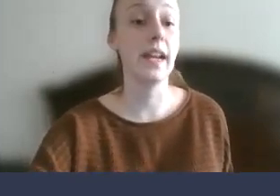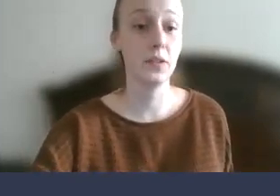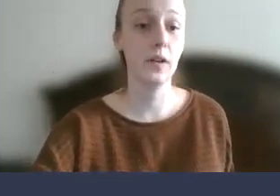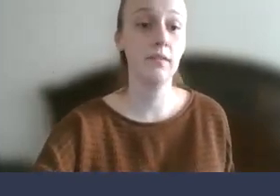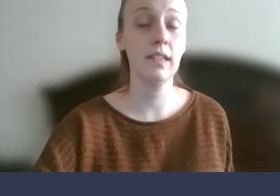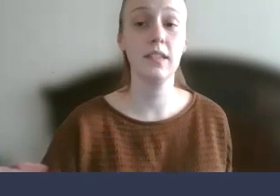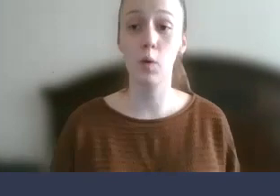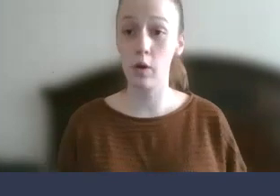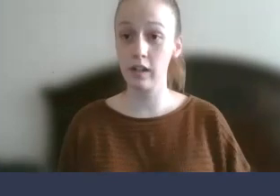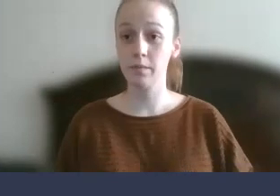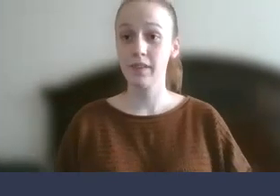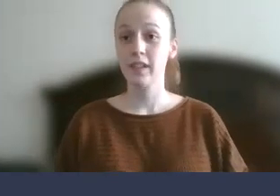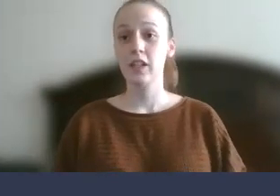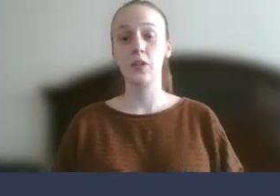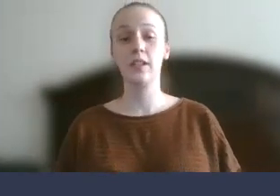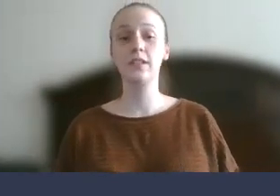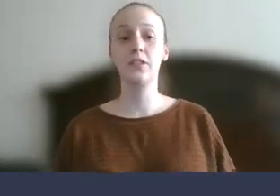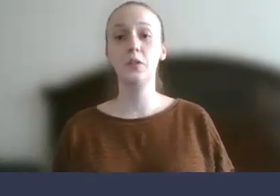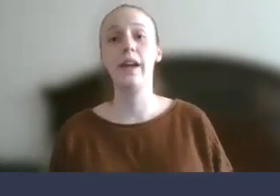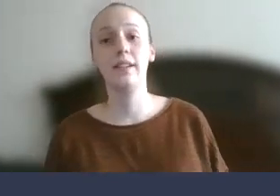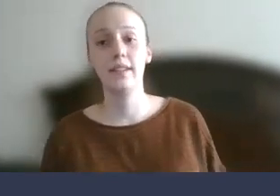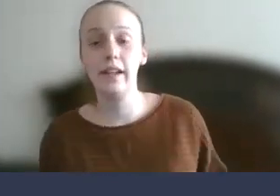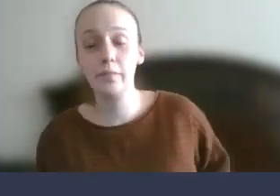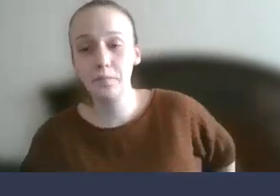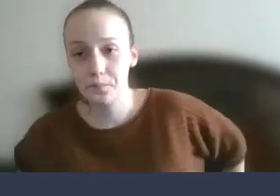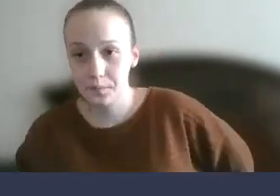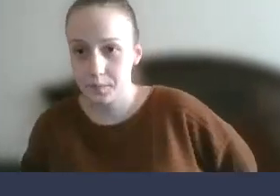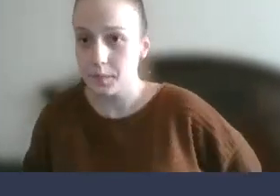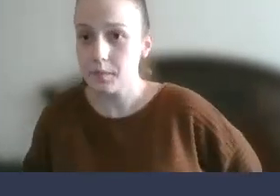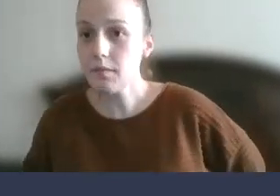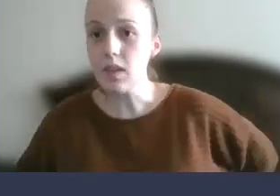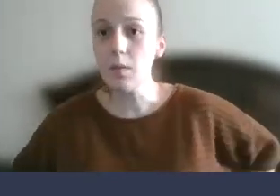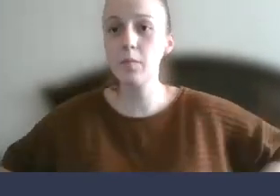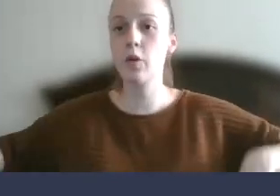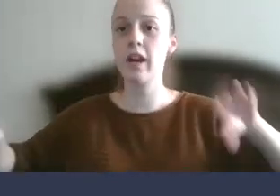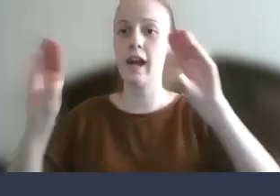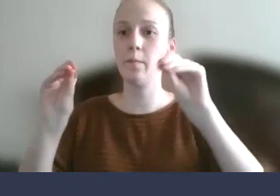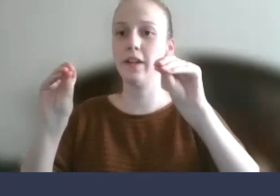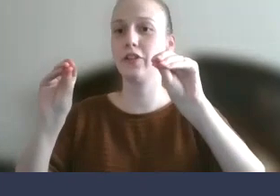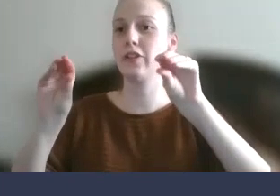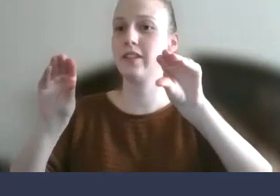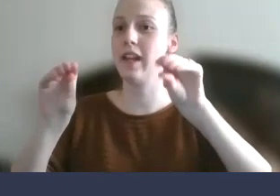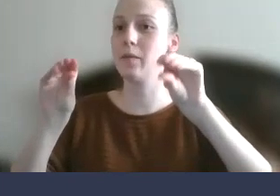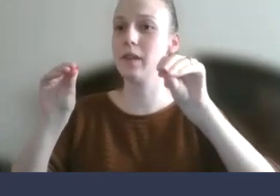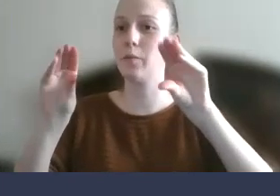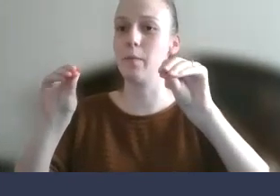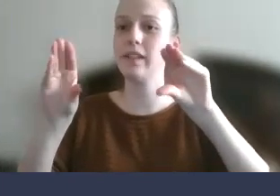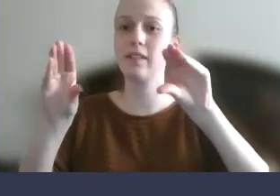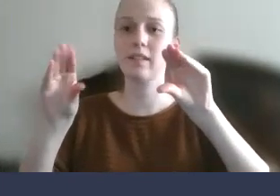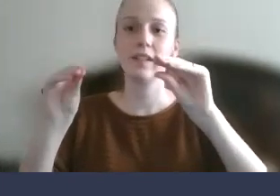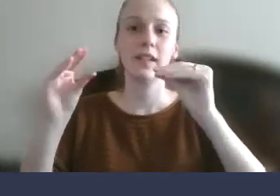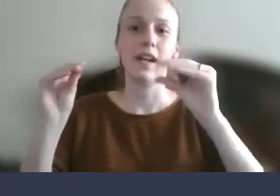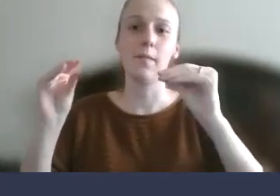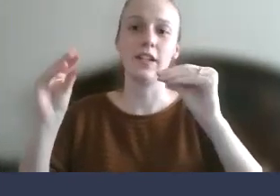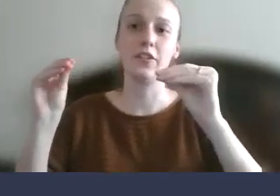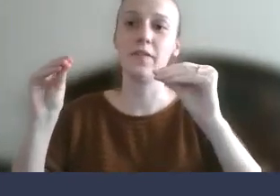The next one is more. So this is a 2-hand sign, but more, I picture just like little